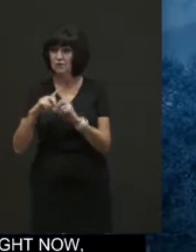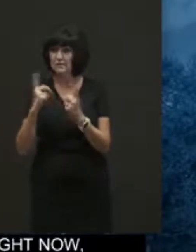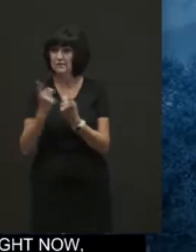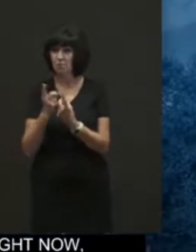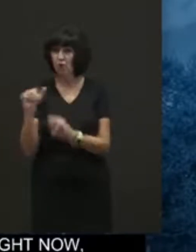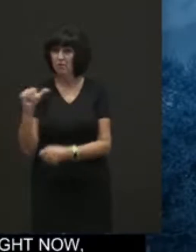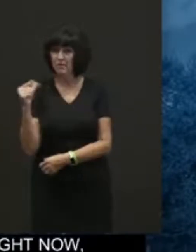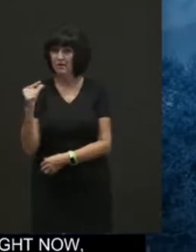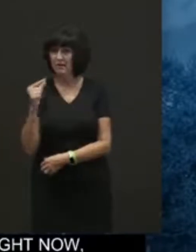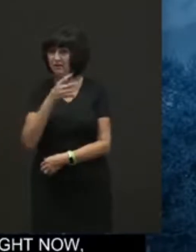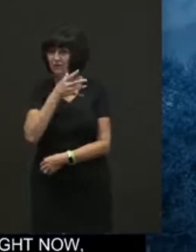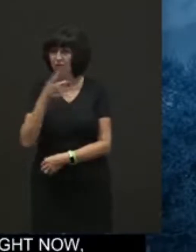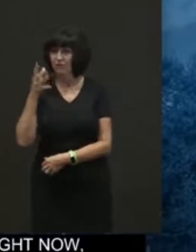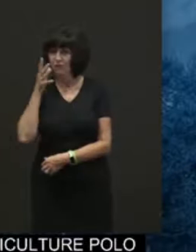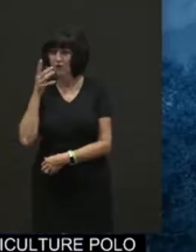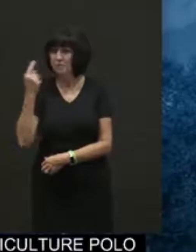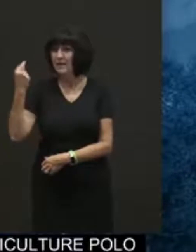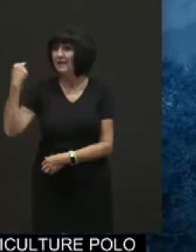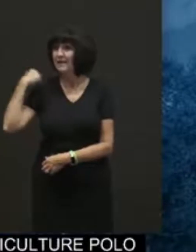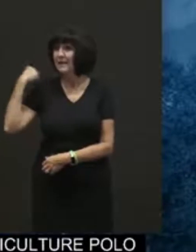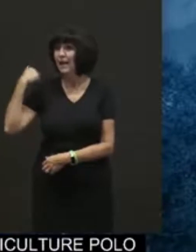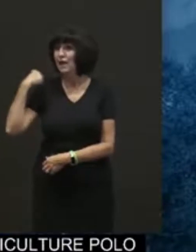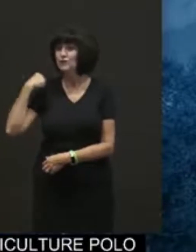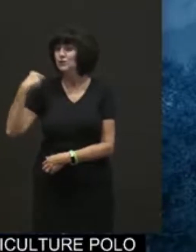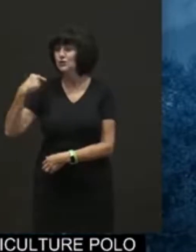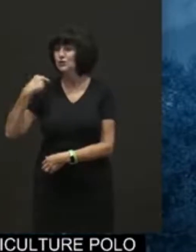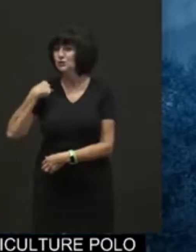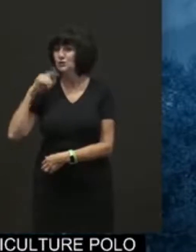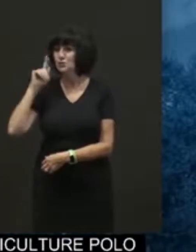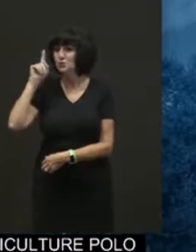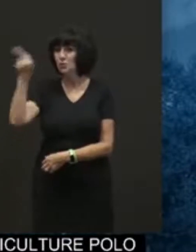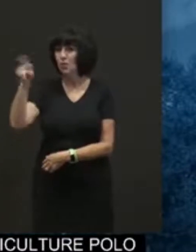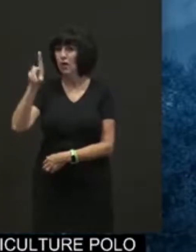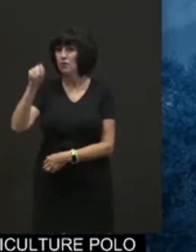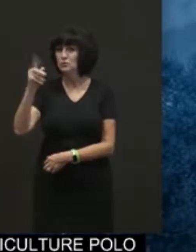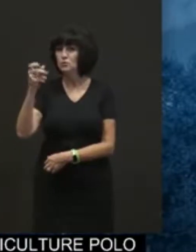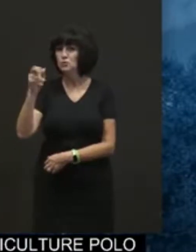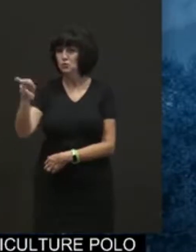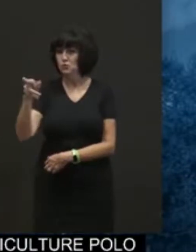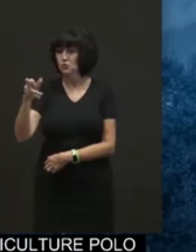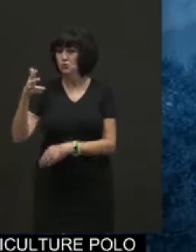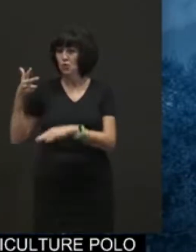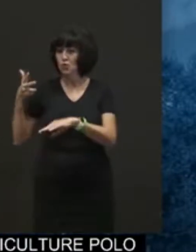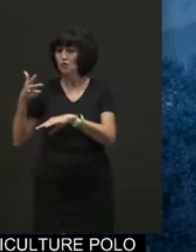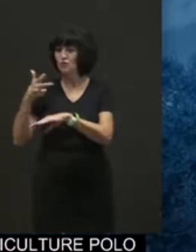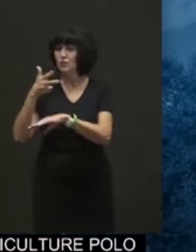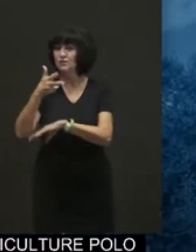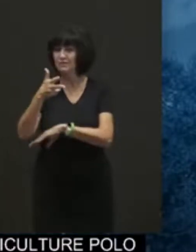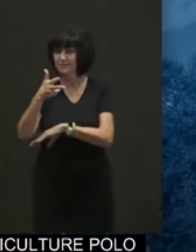Last year it was the drive-through at the Department of Transportation stand-up site.